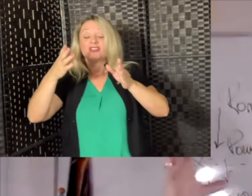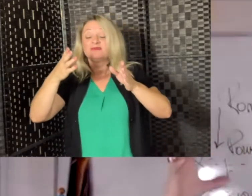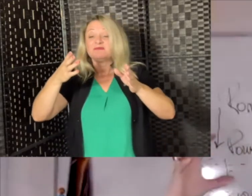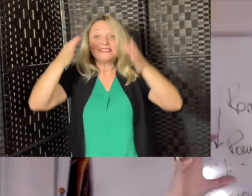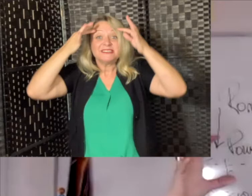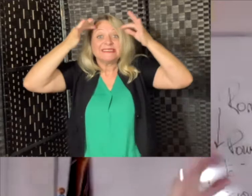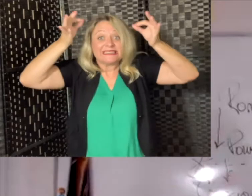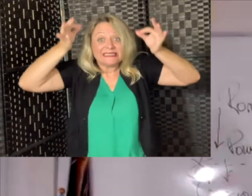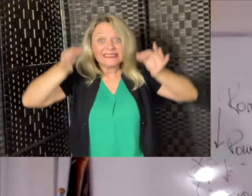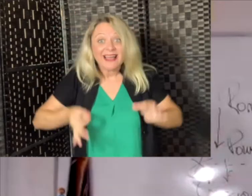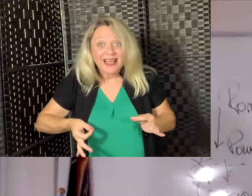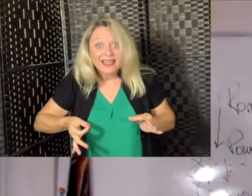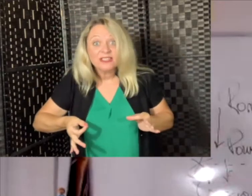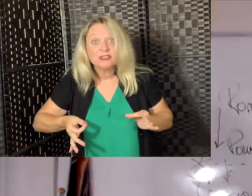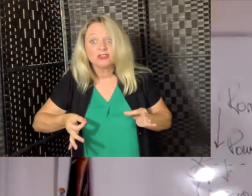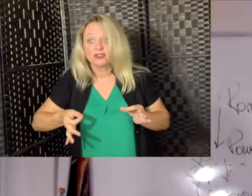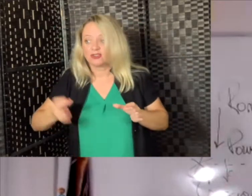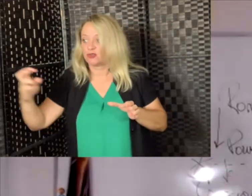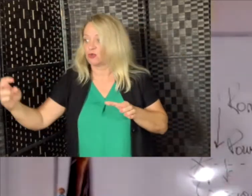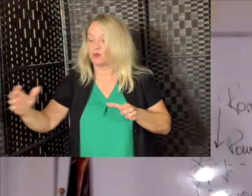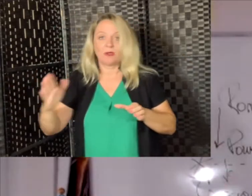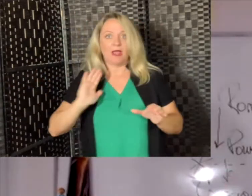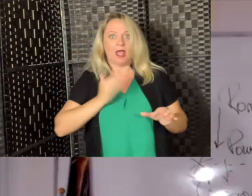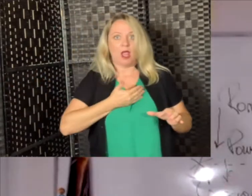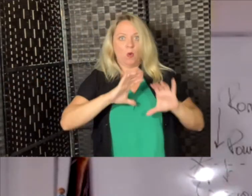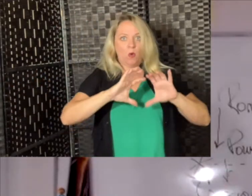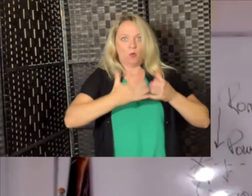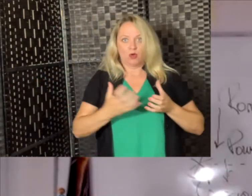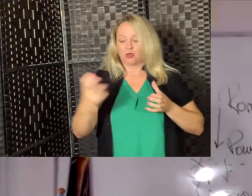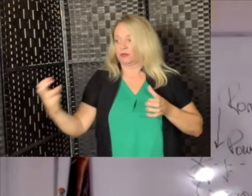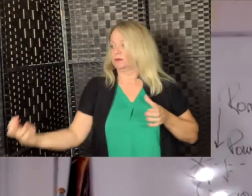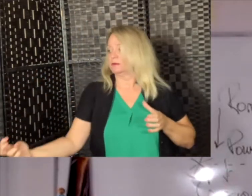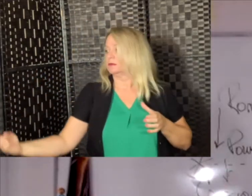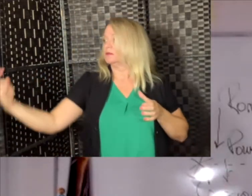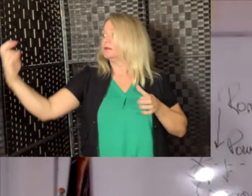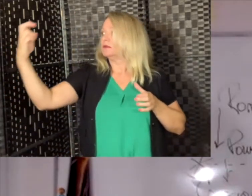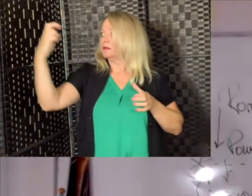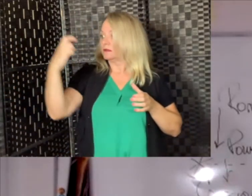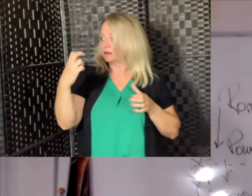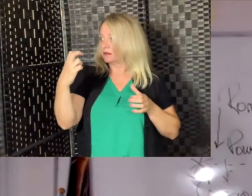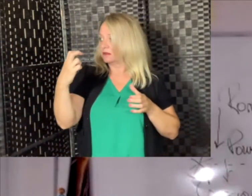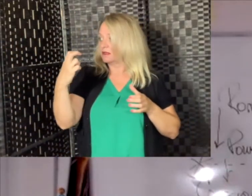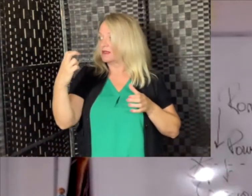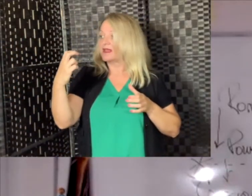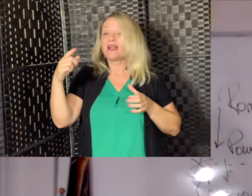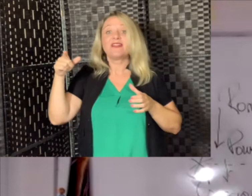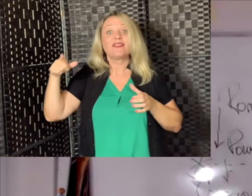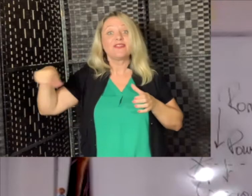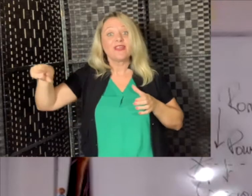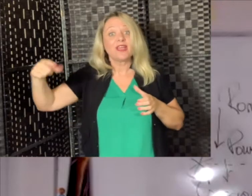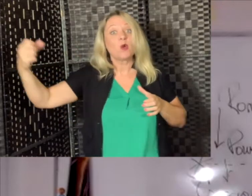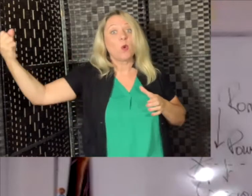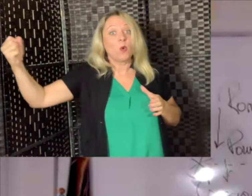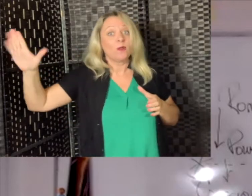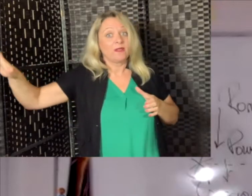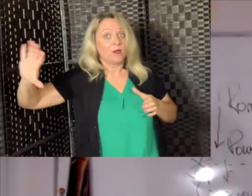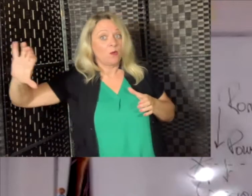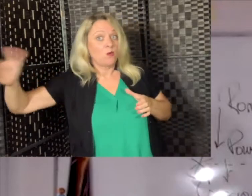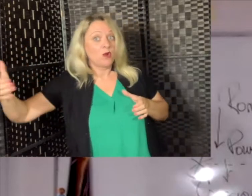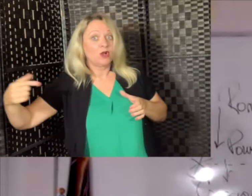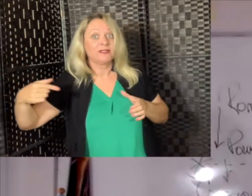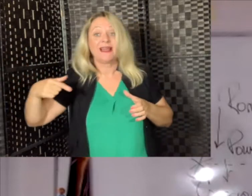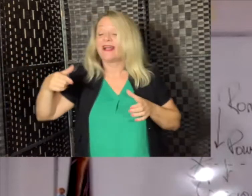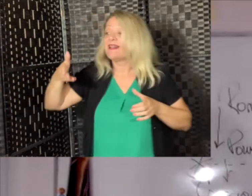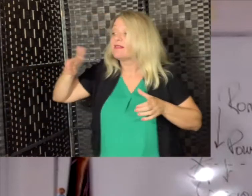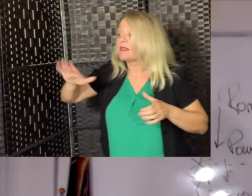on and listen as we describe a neighborhood of our world.